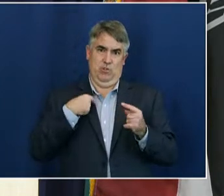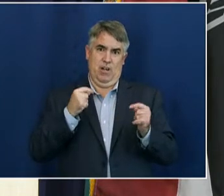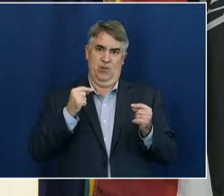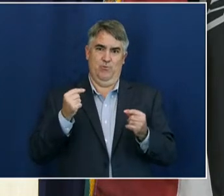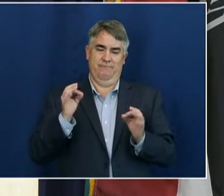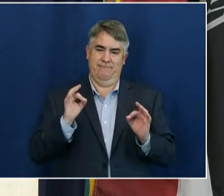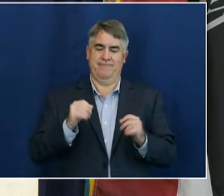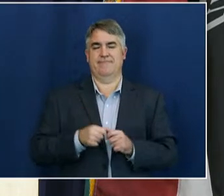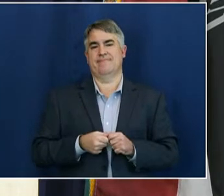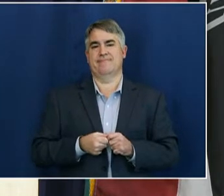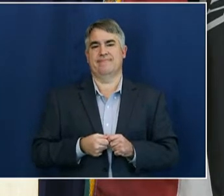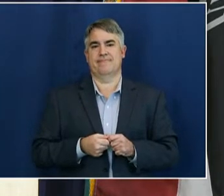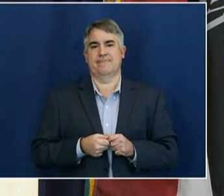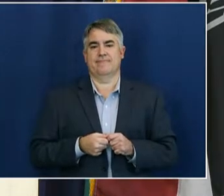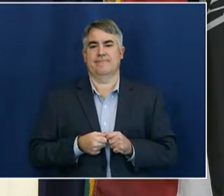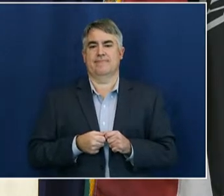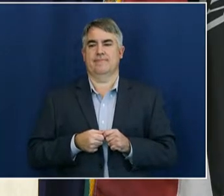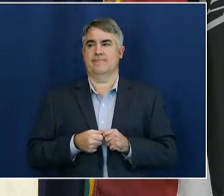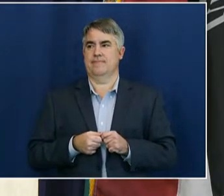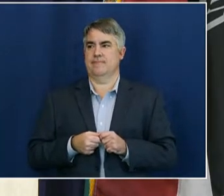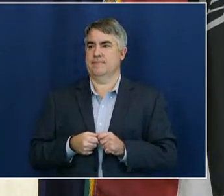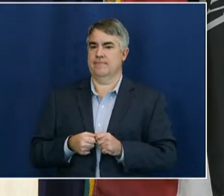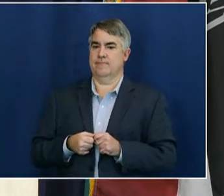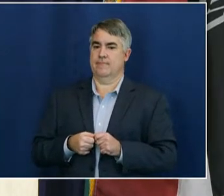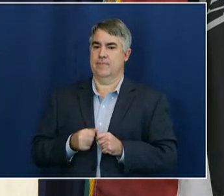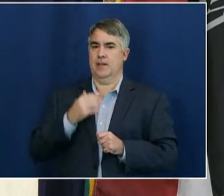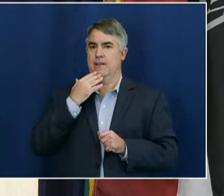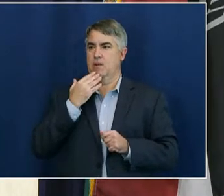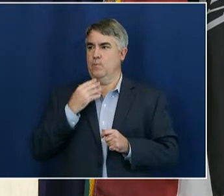residents and workers are the ones receiving our vaccines. Thank you.